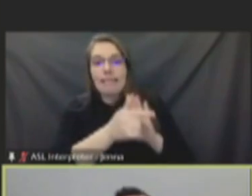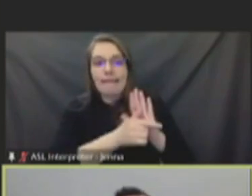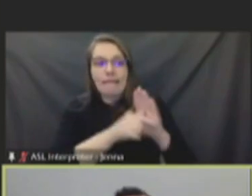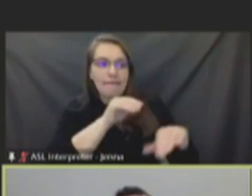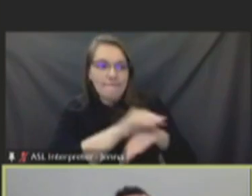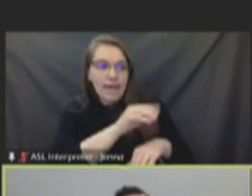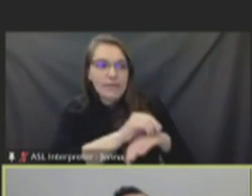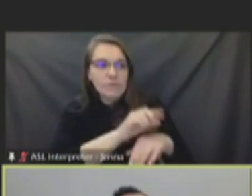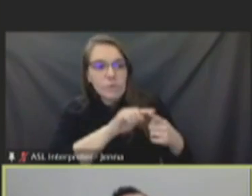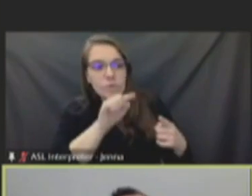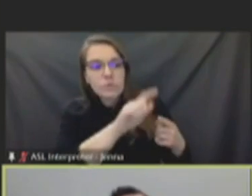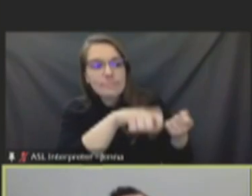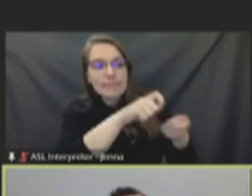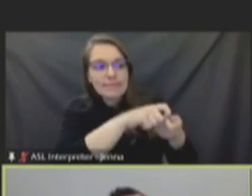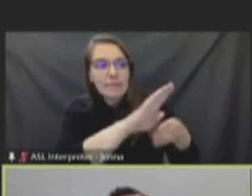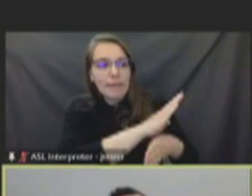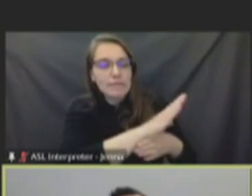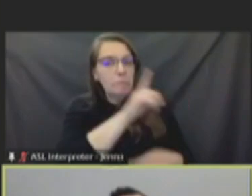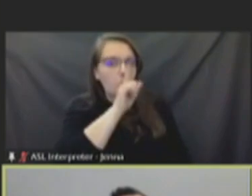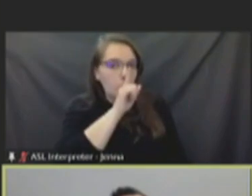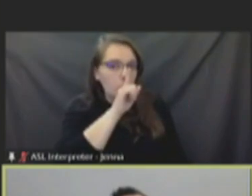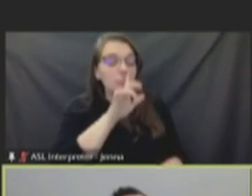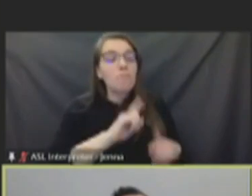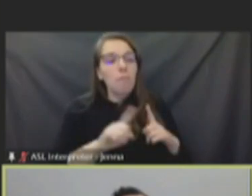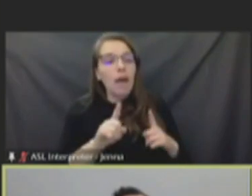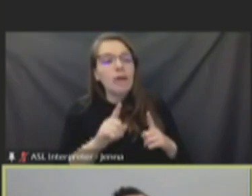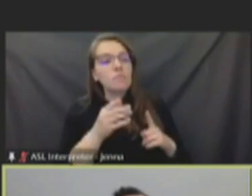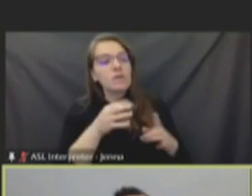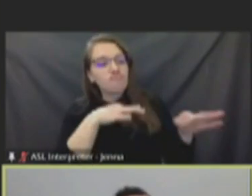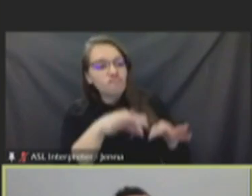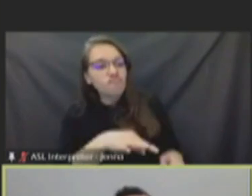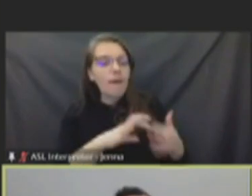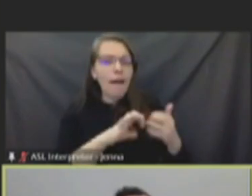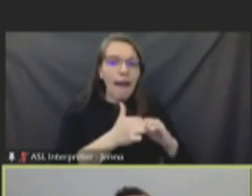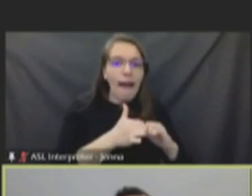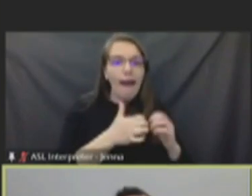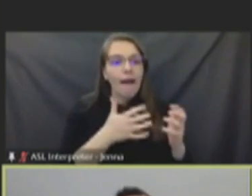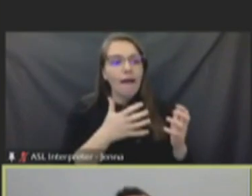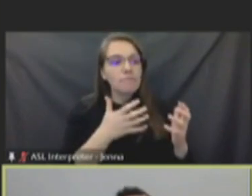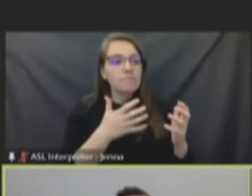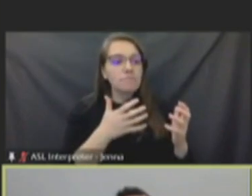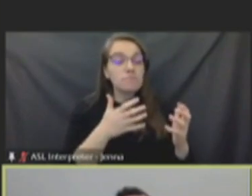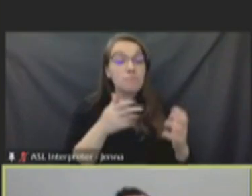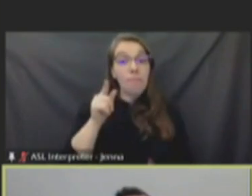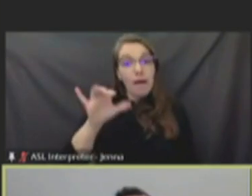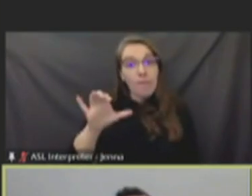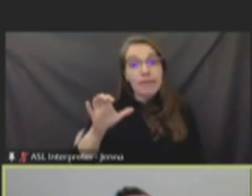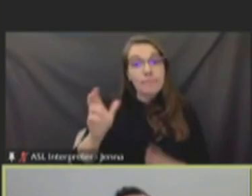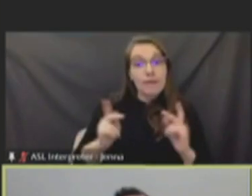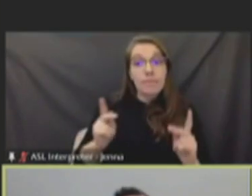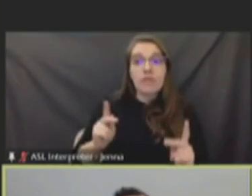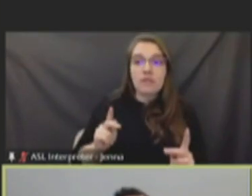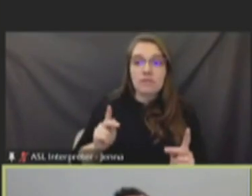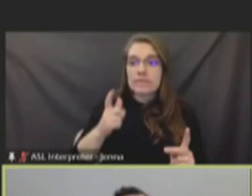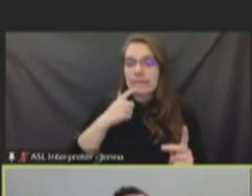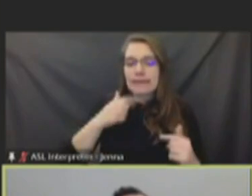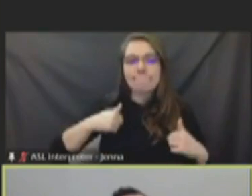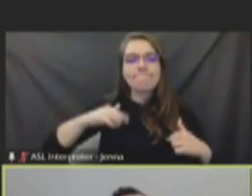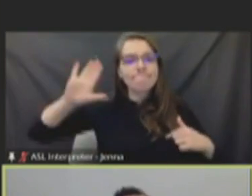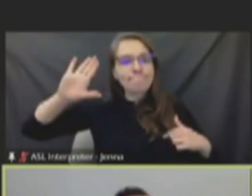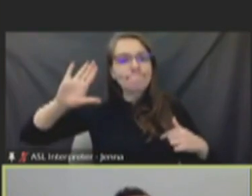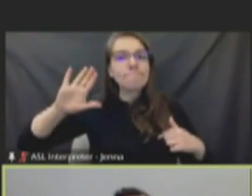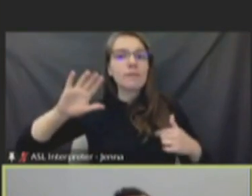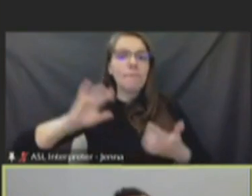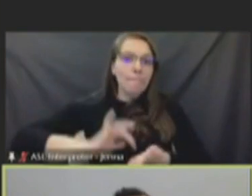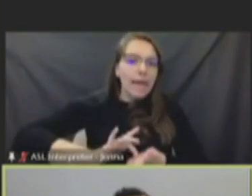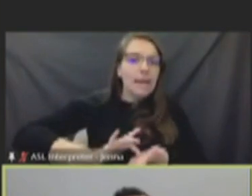to underscore how interactions with members of the public who are claiming either a medical disability